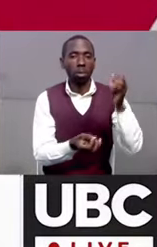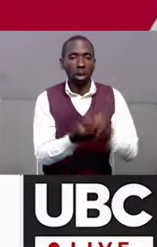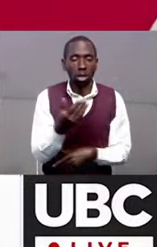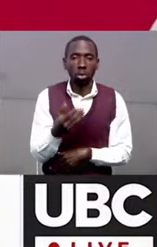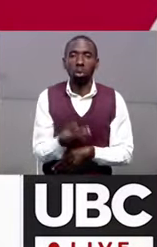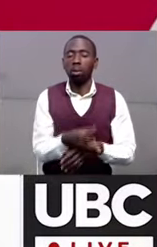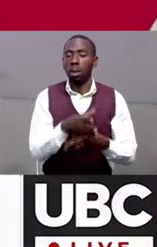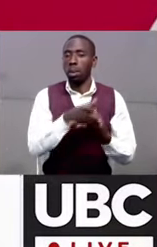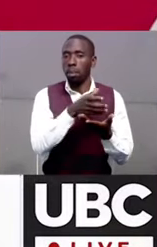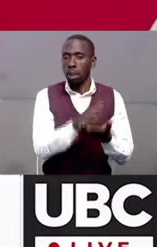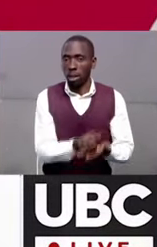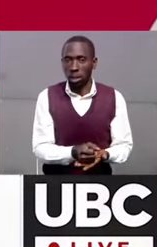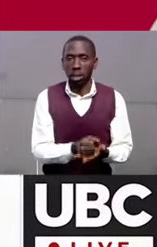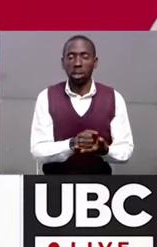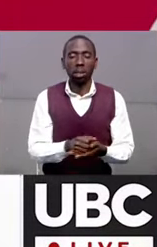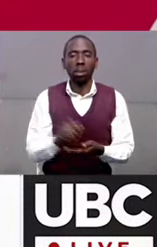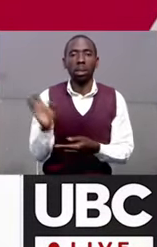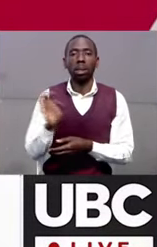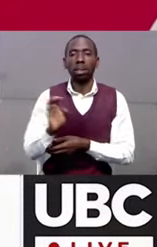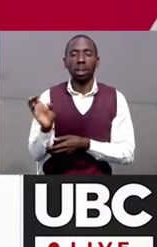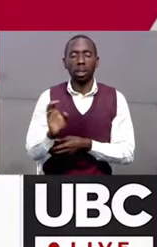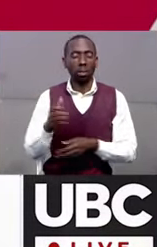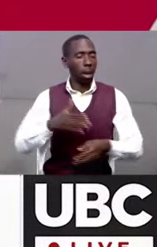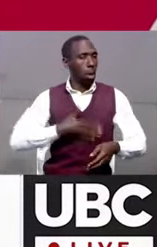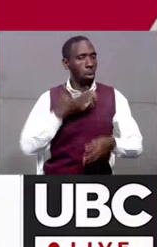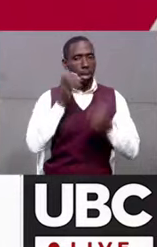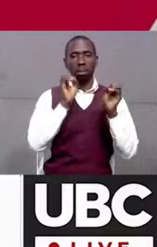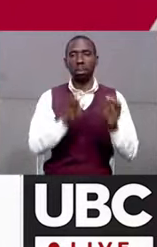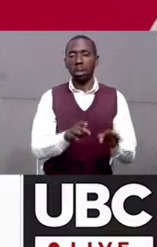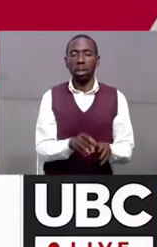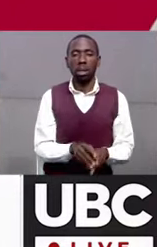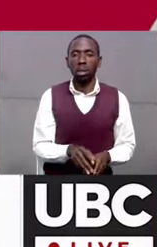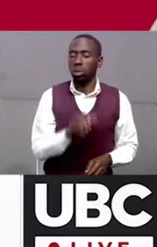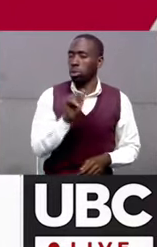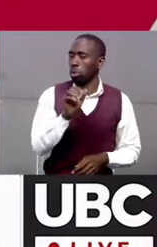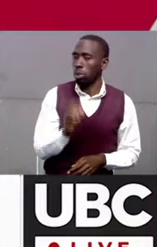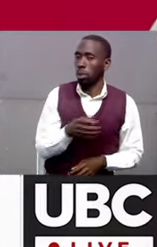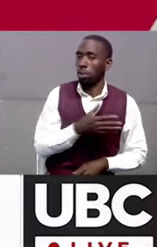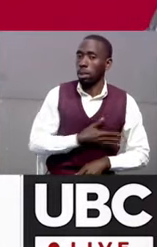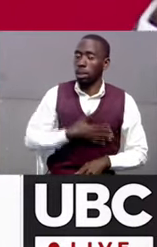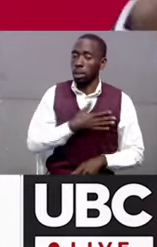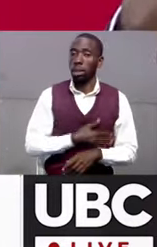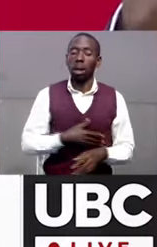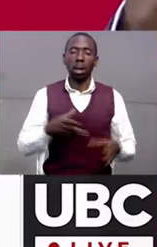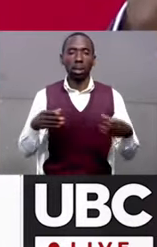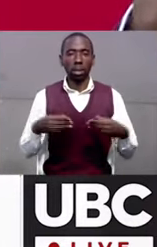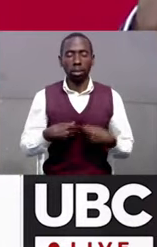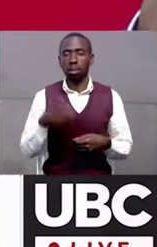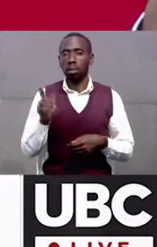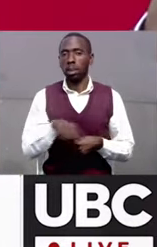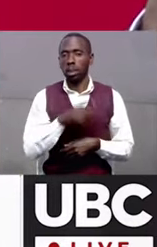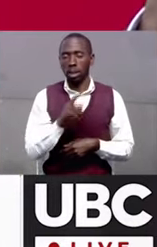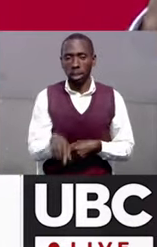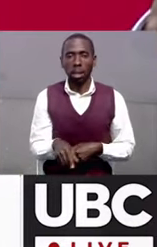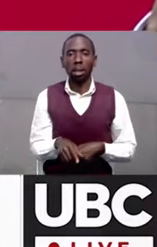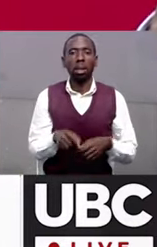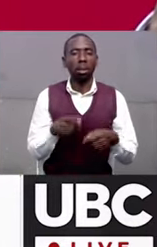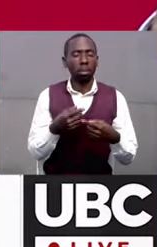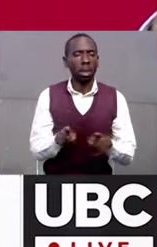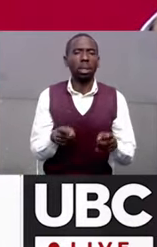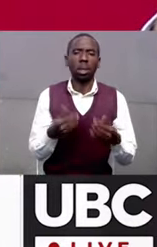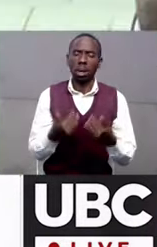of the budget is by executive, not ours. Okay, not so an the indictment. Cabinet made an error, the sessional committee made so an error. So they are